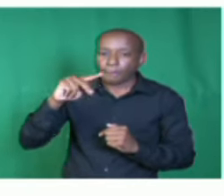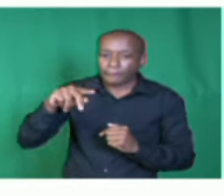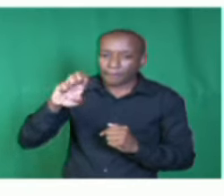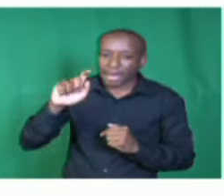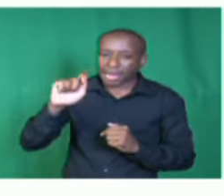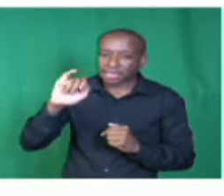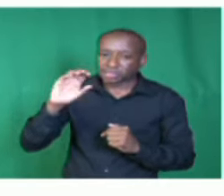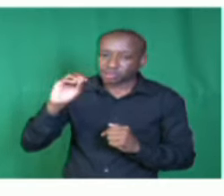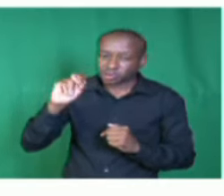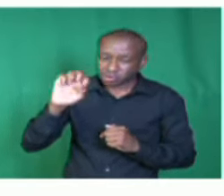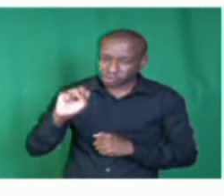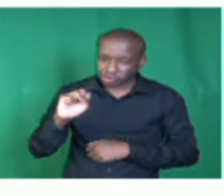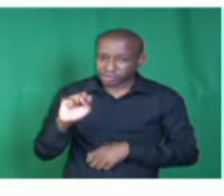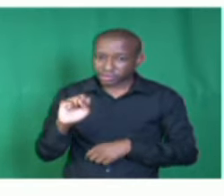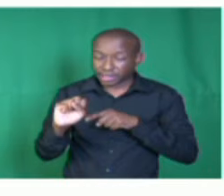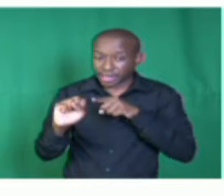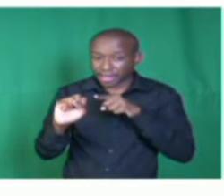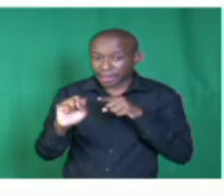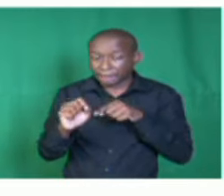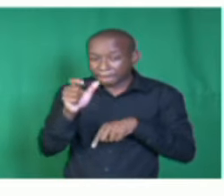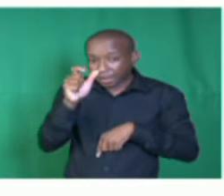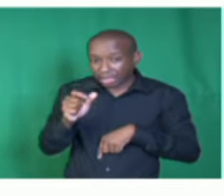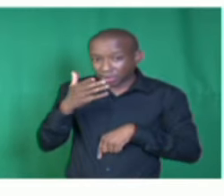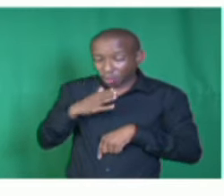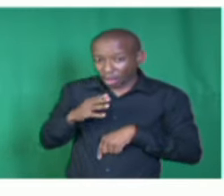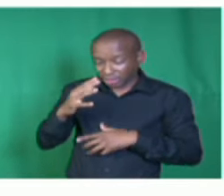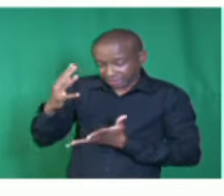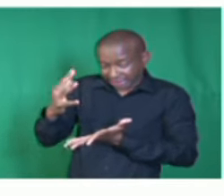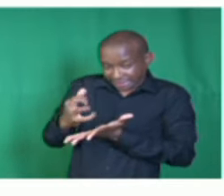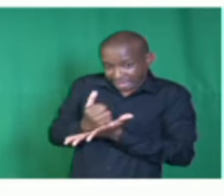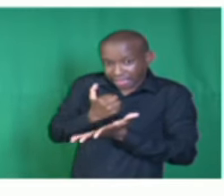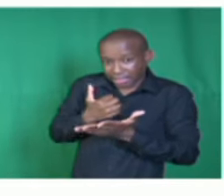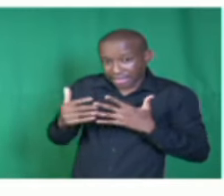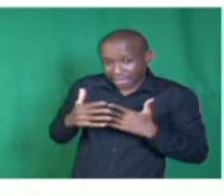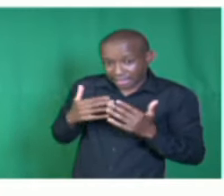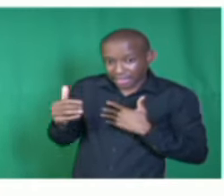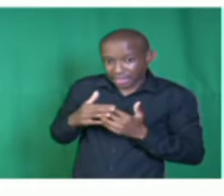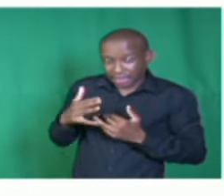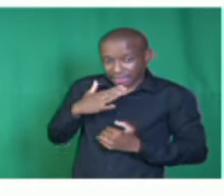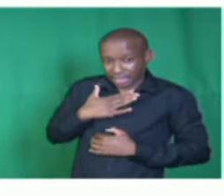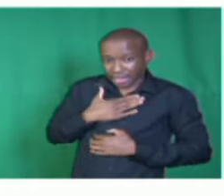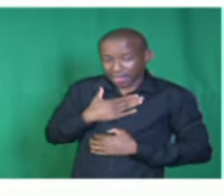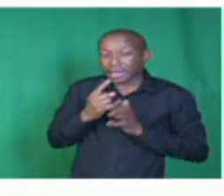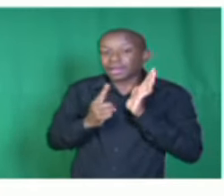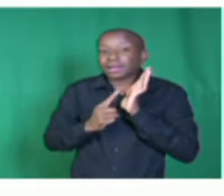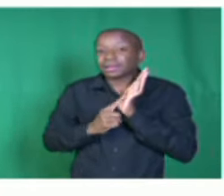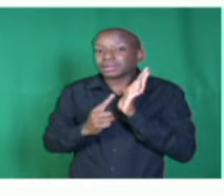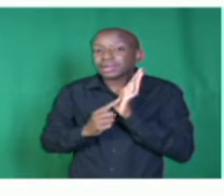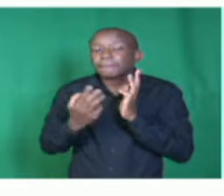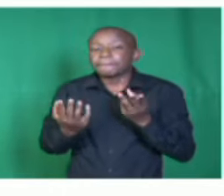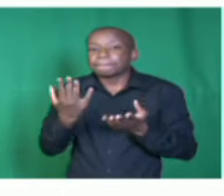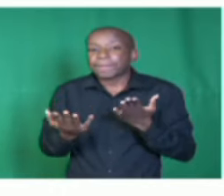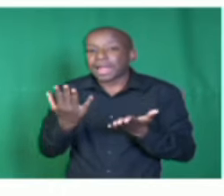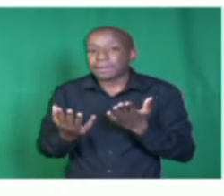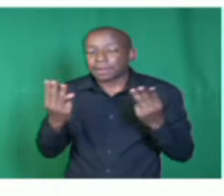when one has to gain or get something in return. For example, if people get